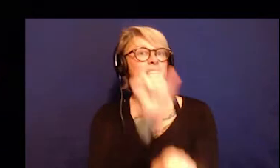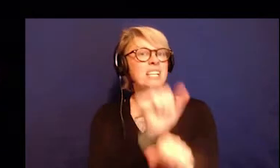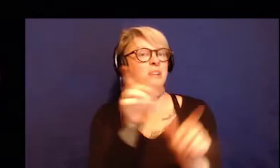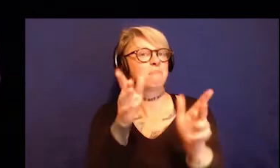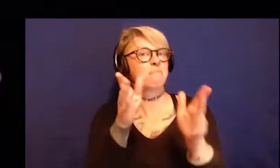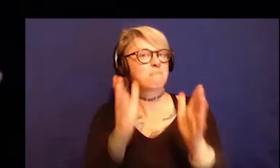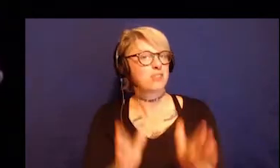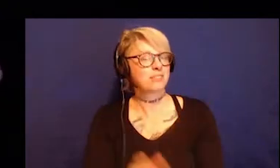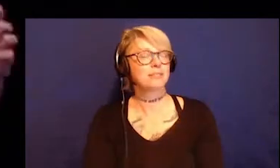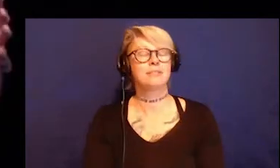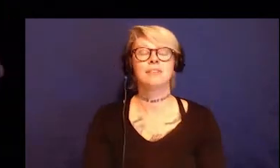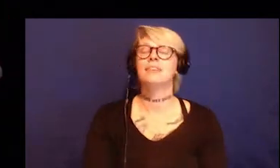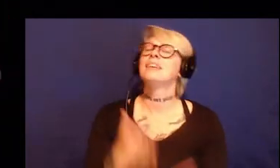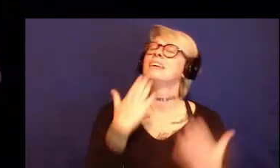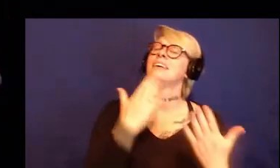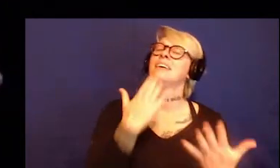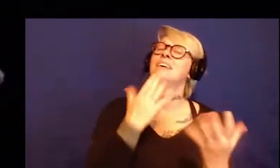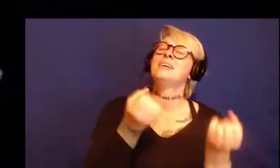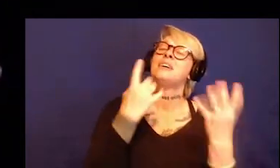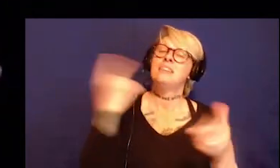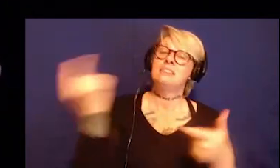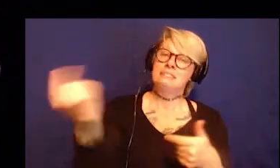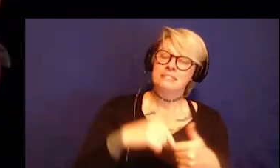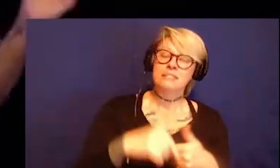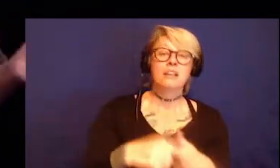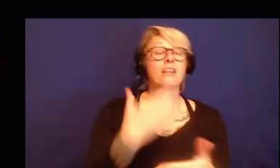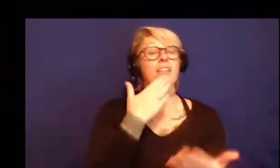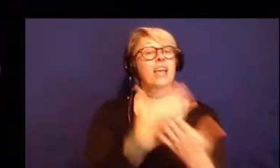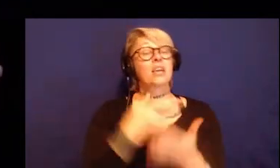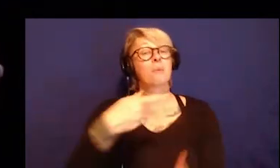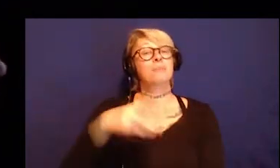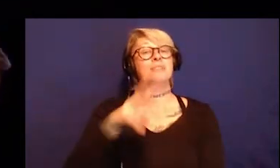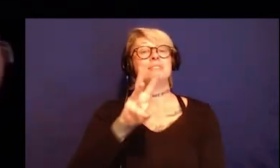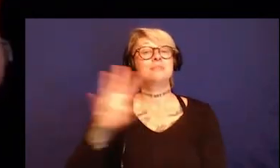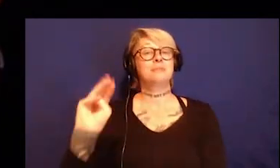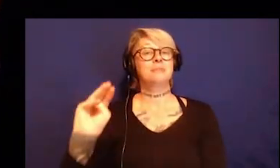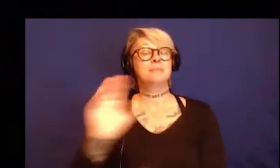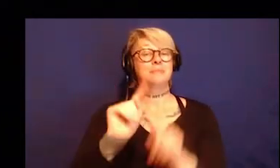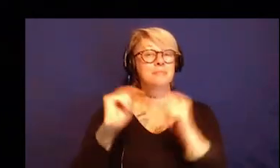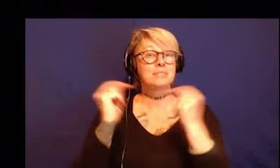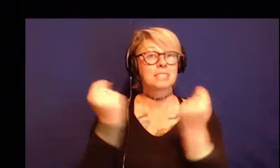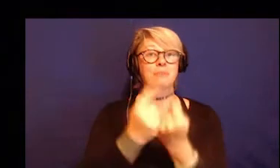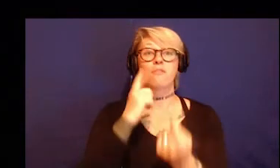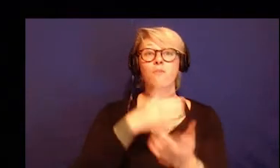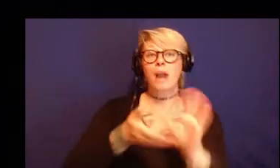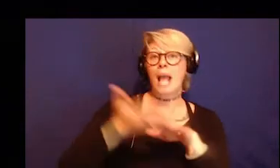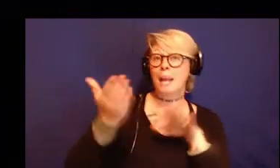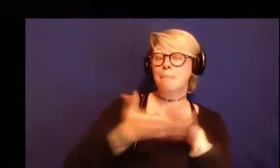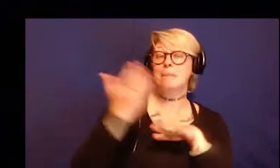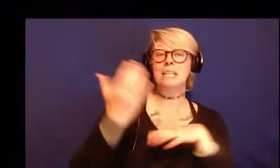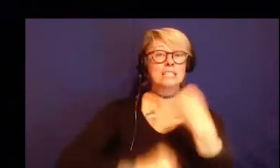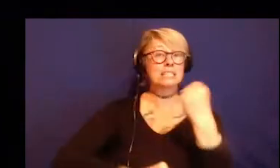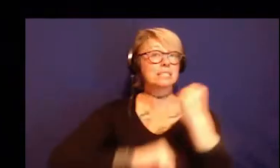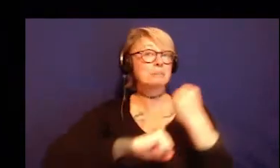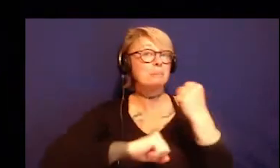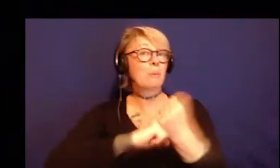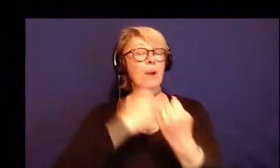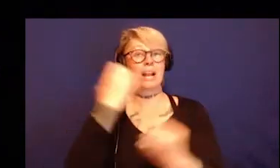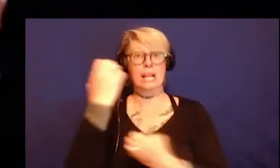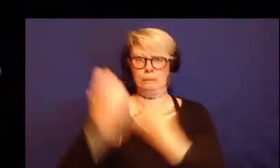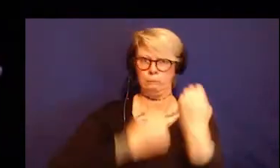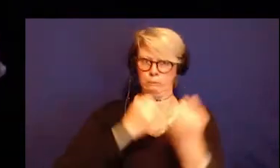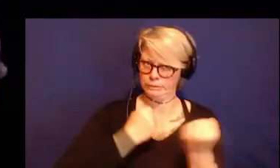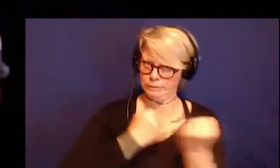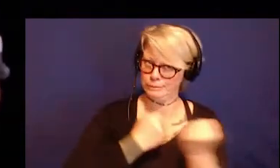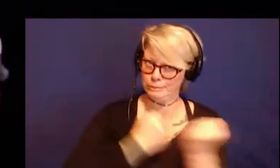being here. We want to thank the PWM team for the digital support, the administrative support, the emotional support. Give it up for the playwrights team.